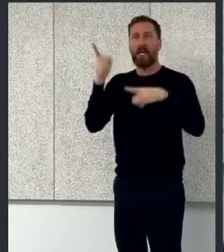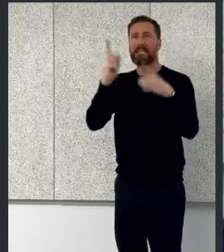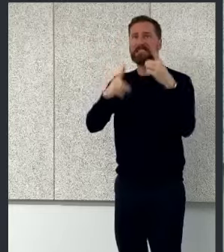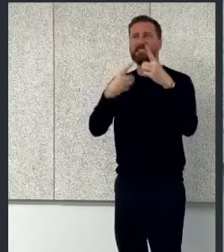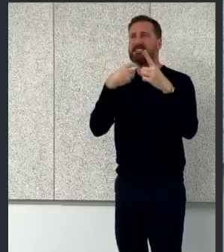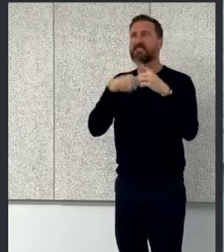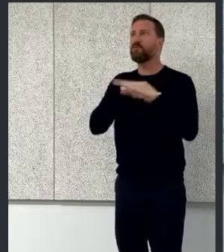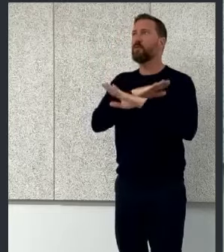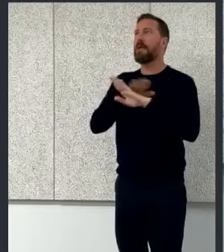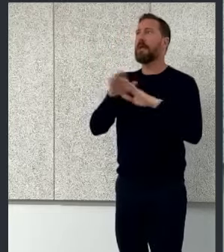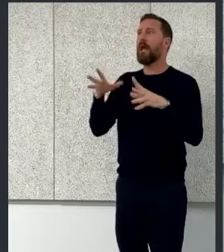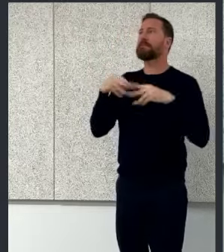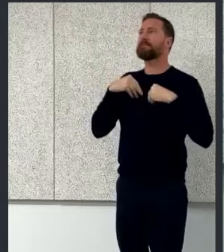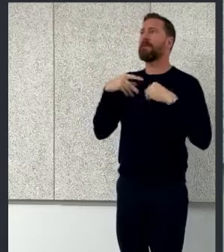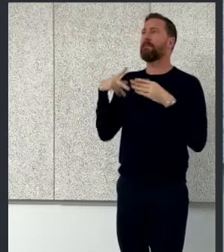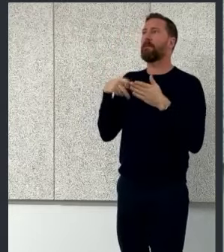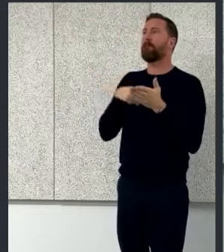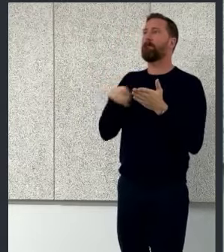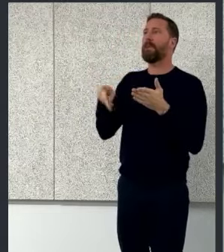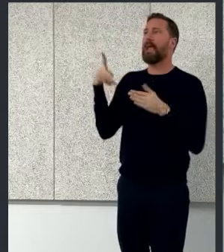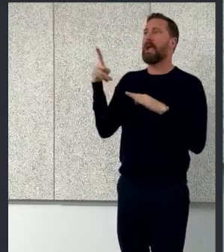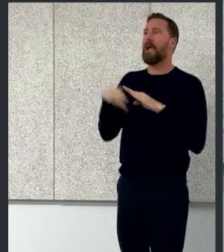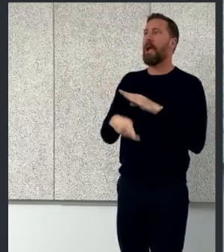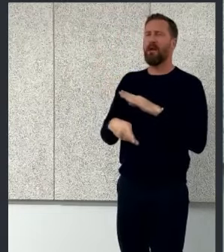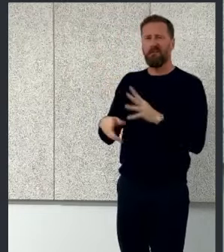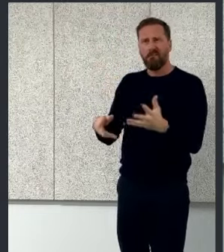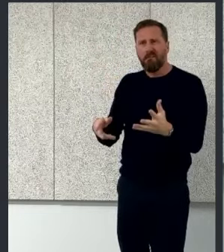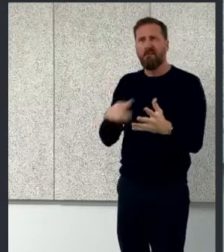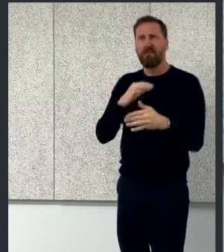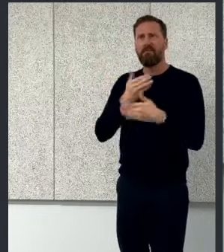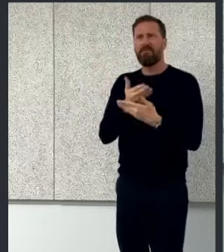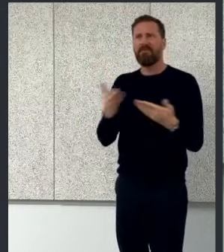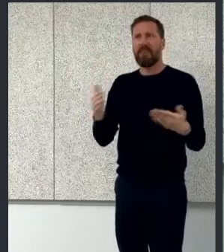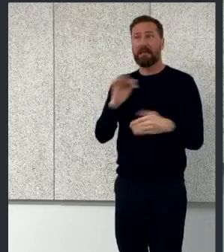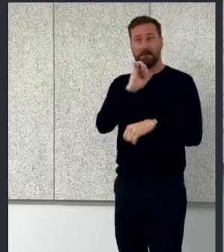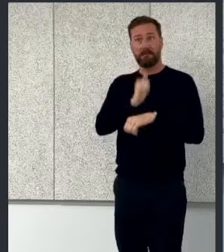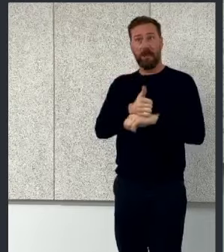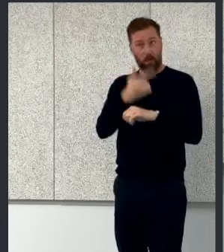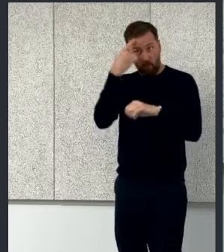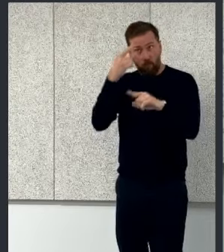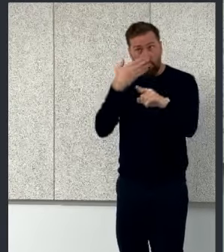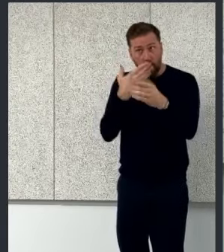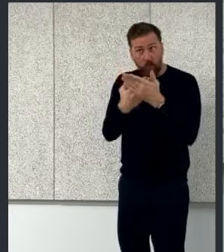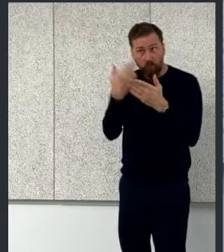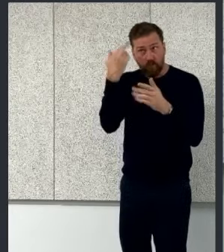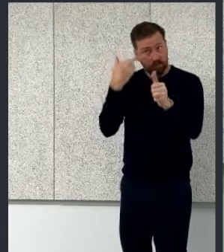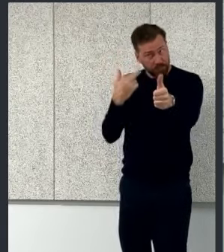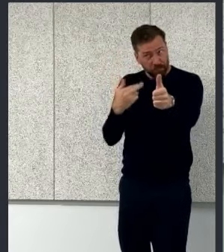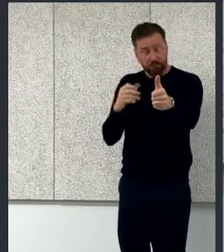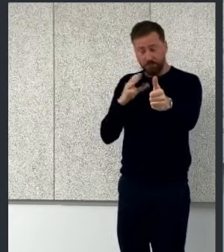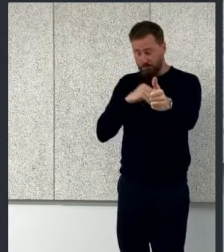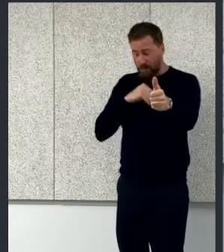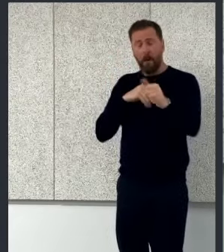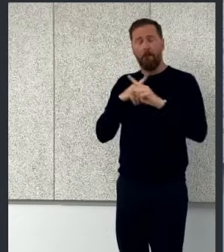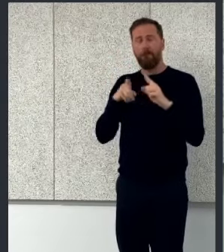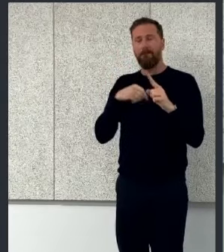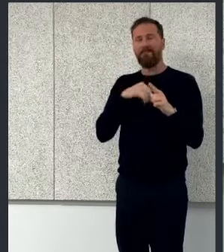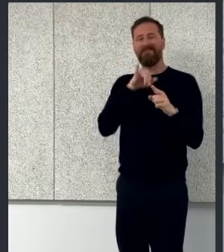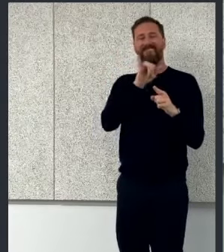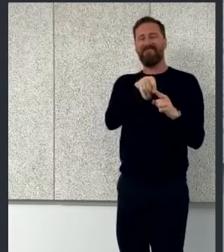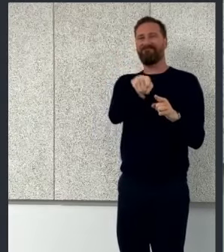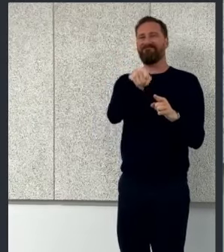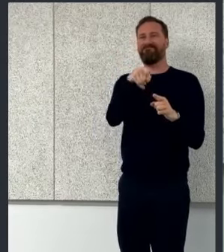know, there are things that are in place for good reason, but they prohibit the kind